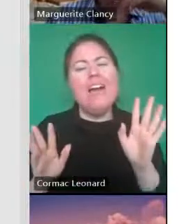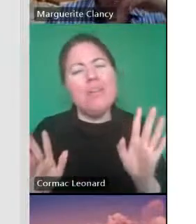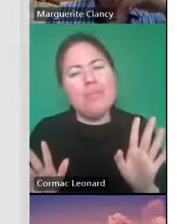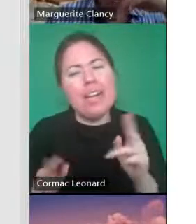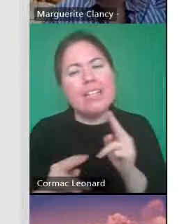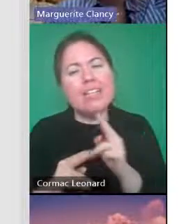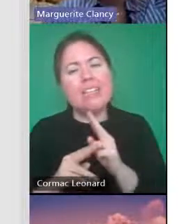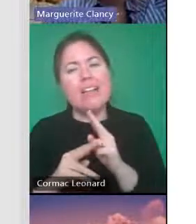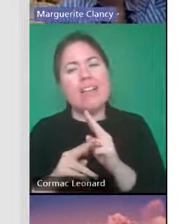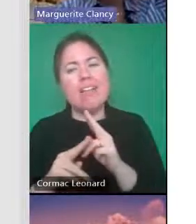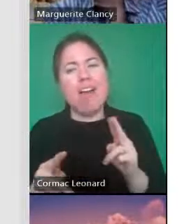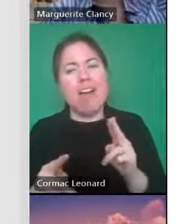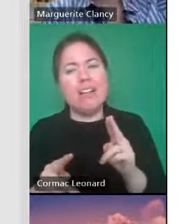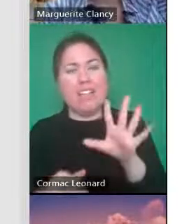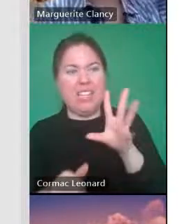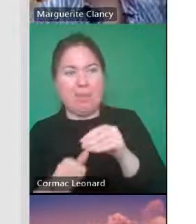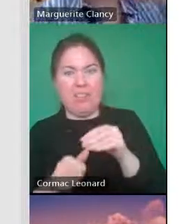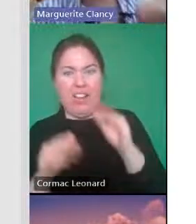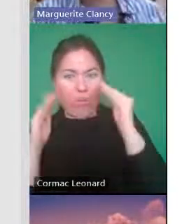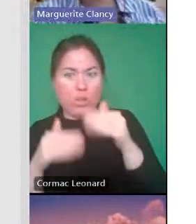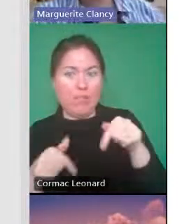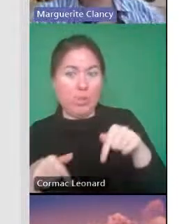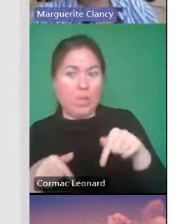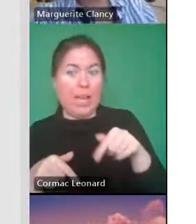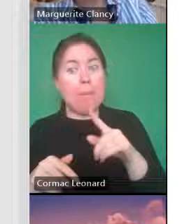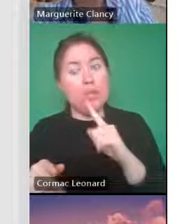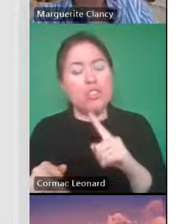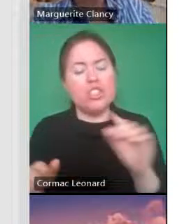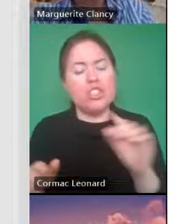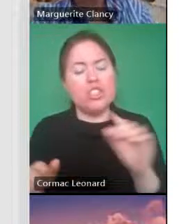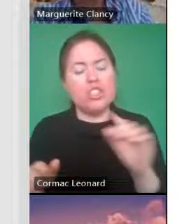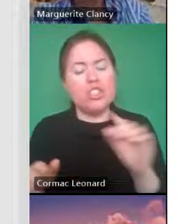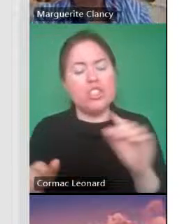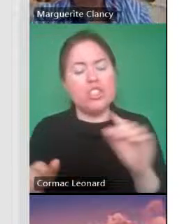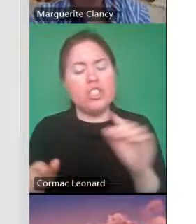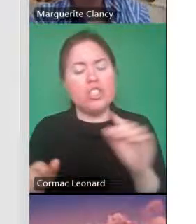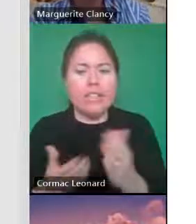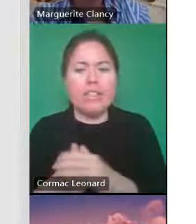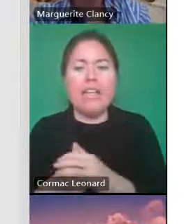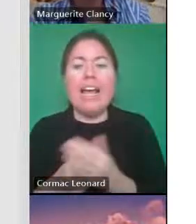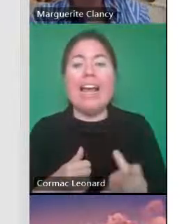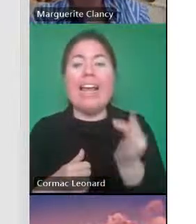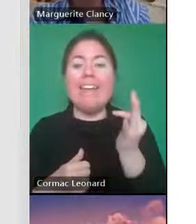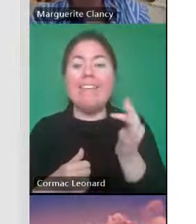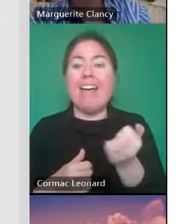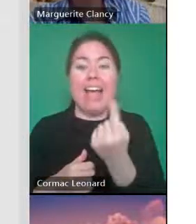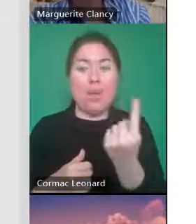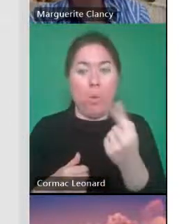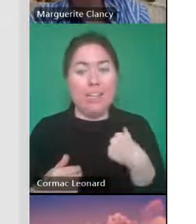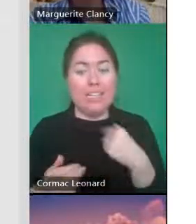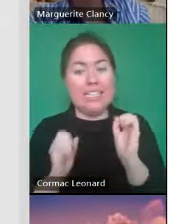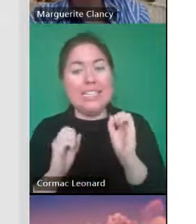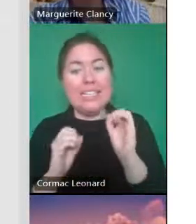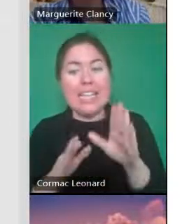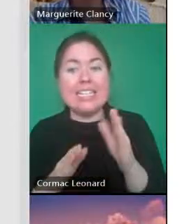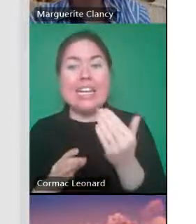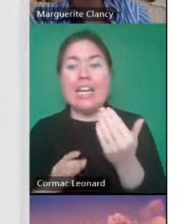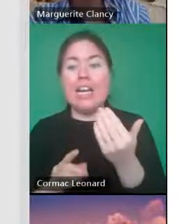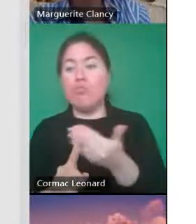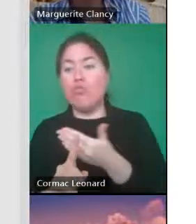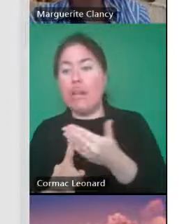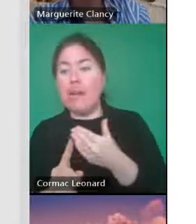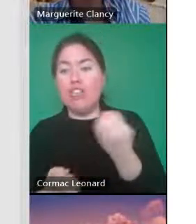particular focus of today's conference. But very briefly, what I will say is that if anybody's sending in a preliminary screening, which